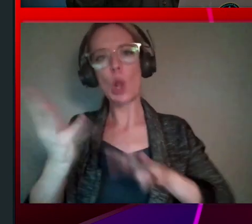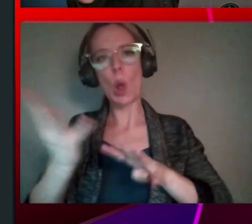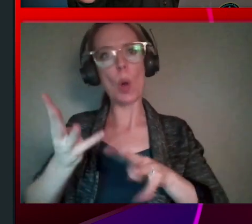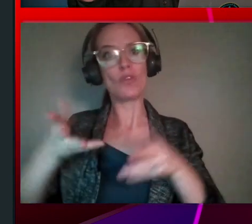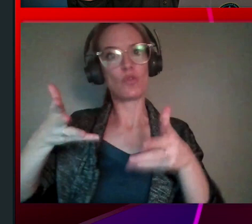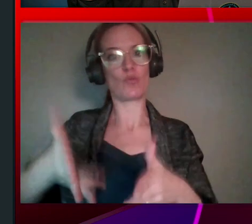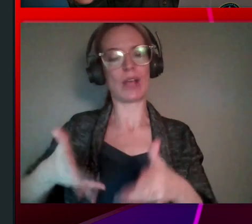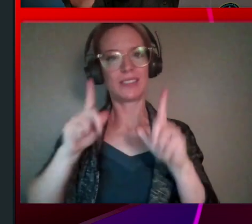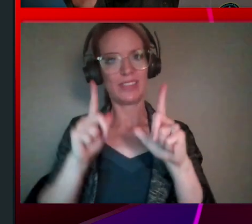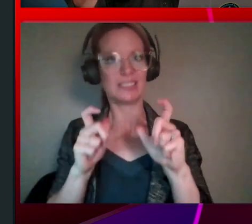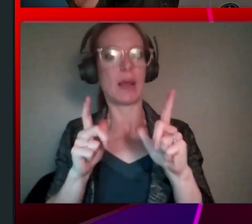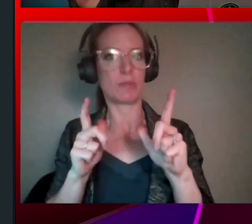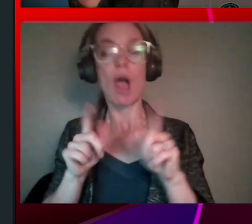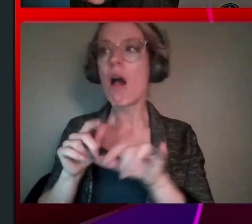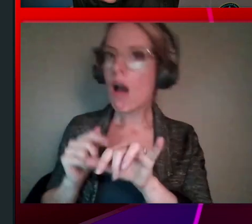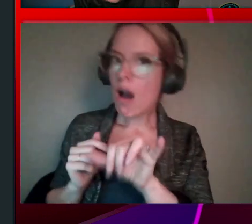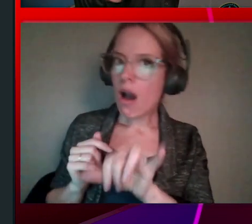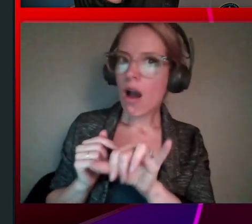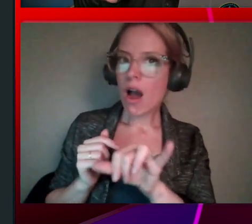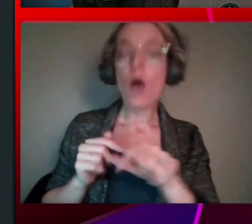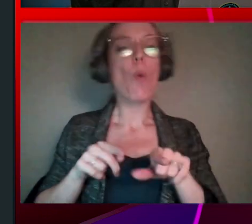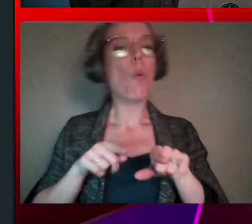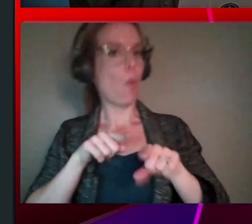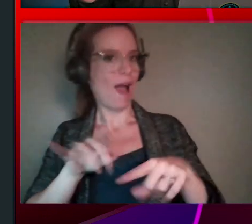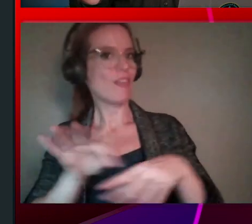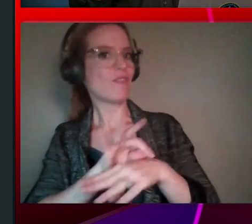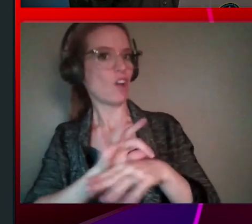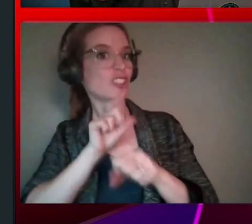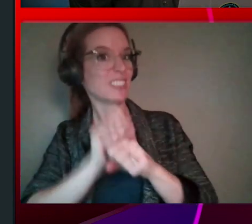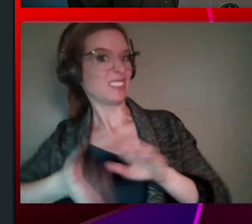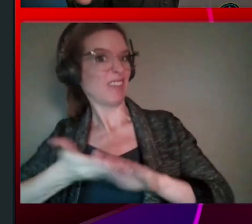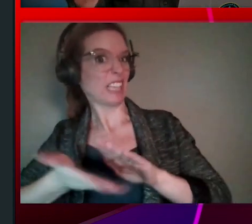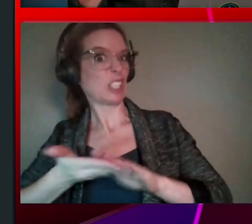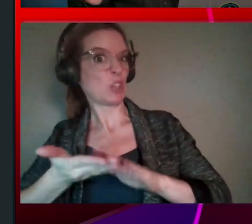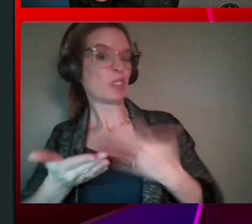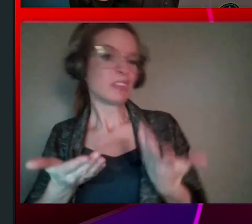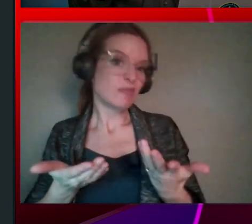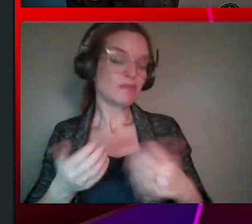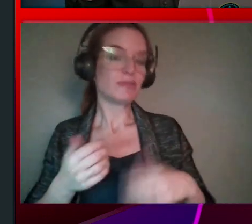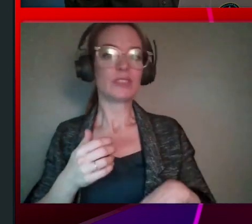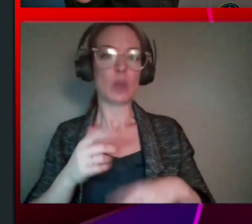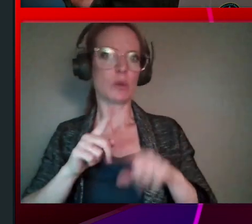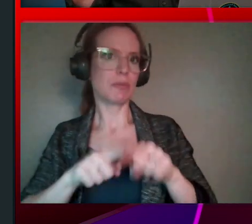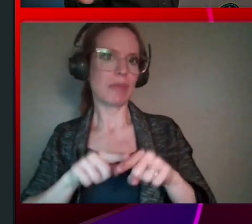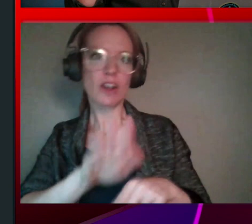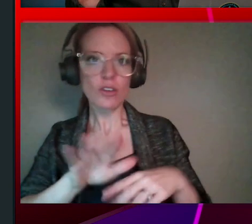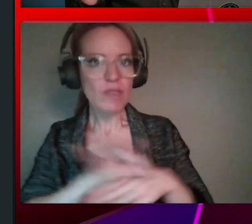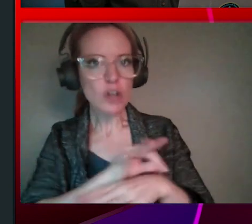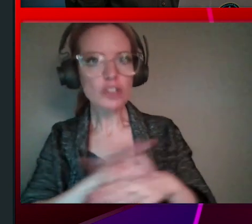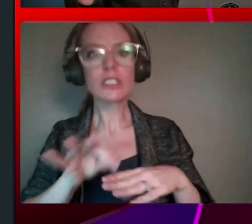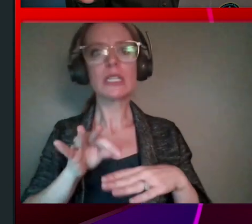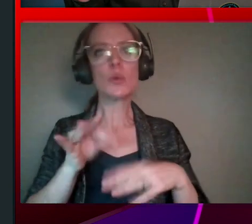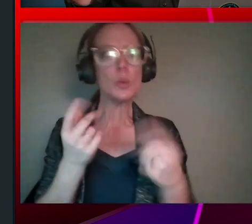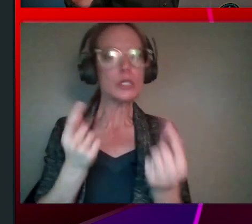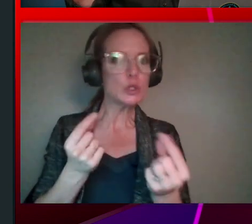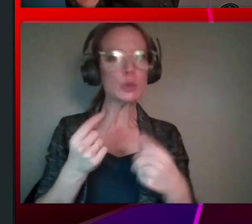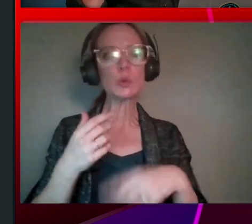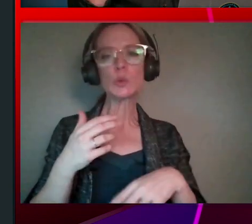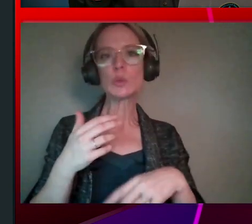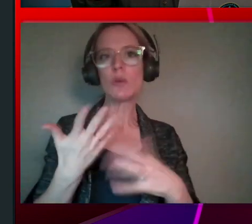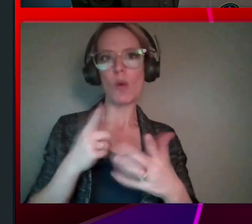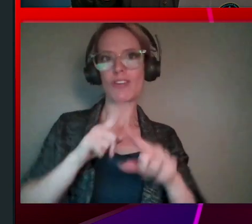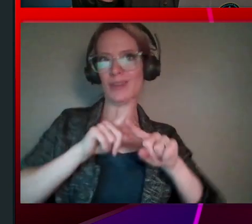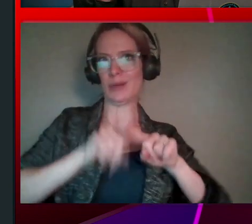function executes. And so depending on what your function does, depending on what dependencies it takes in that